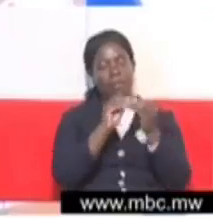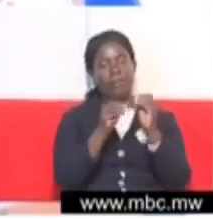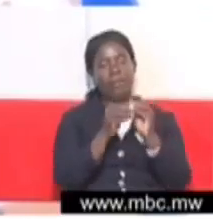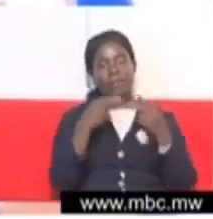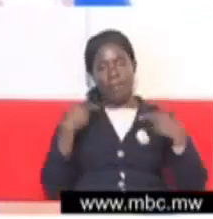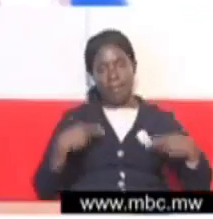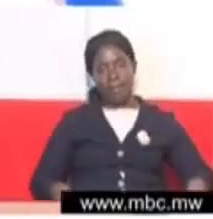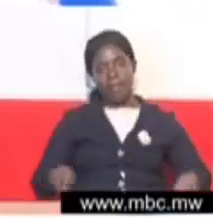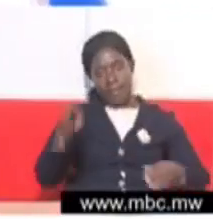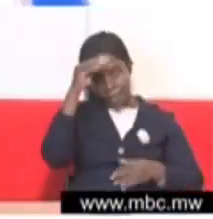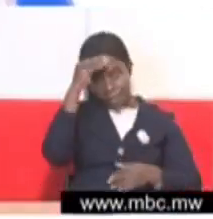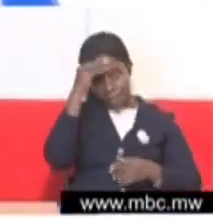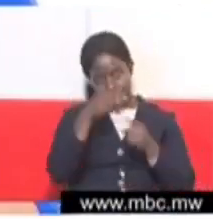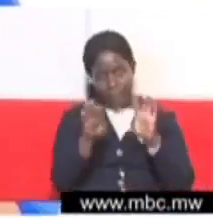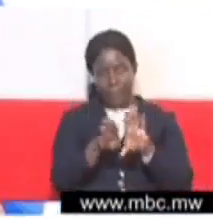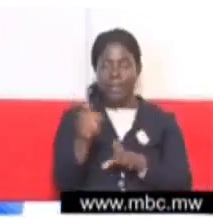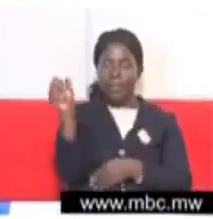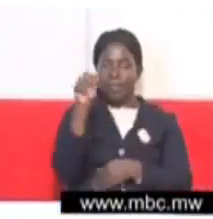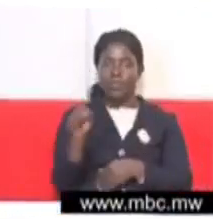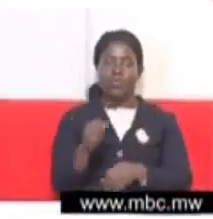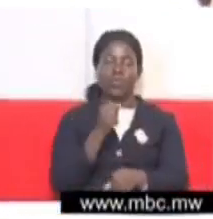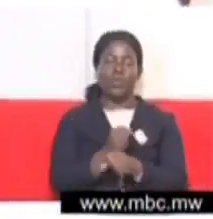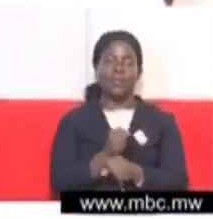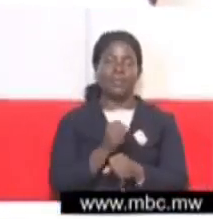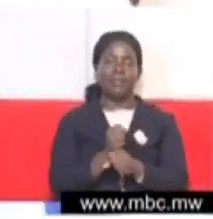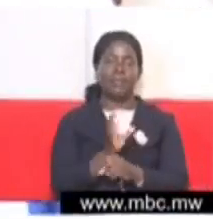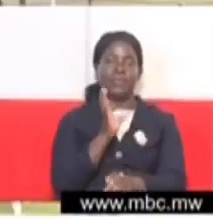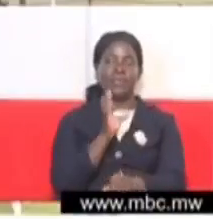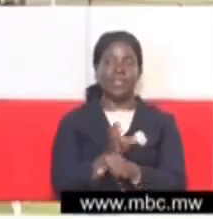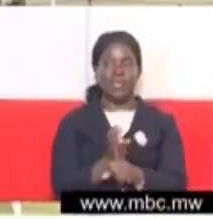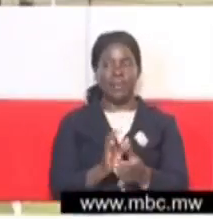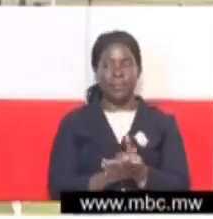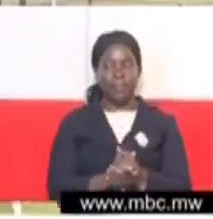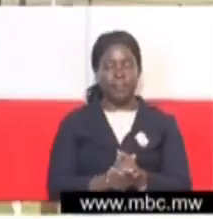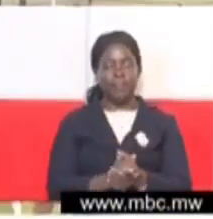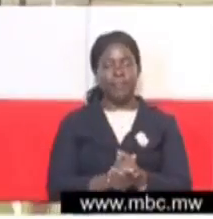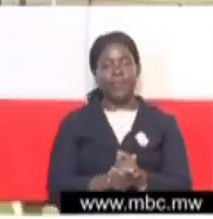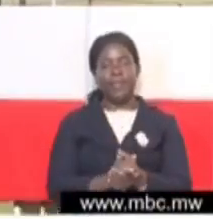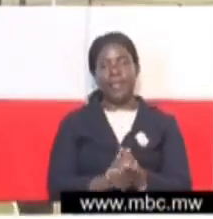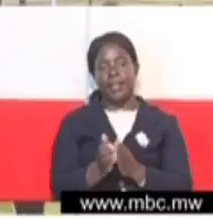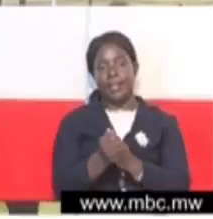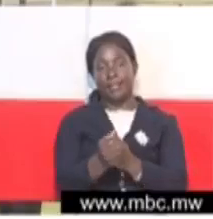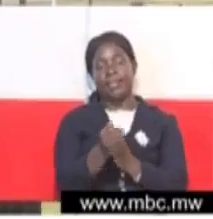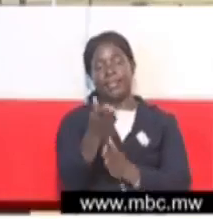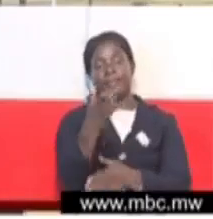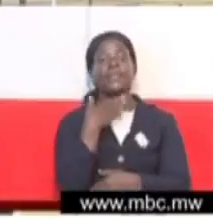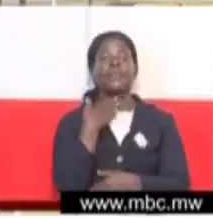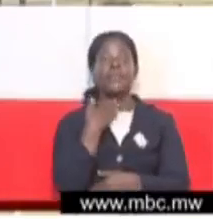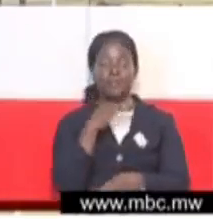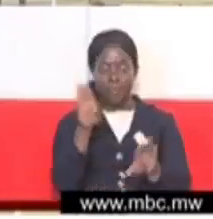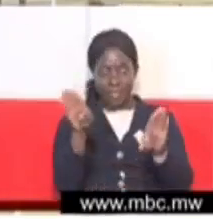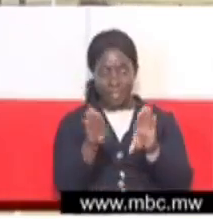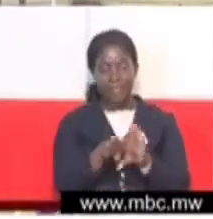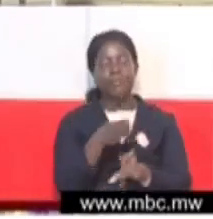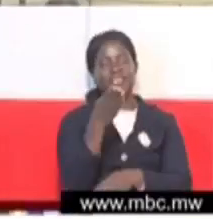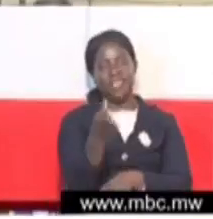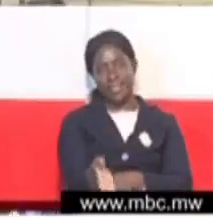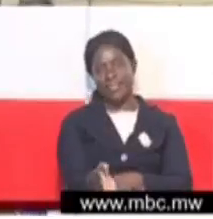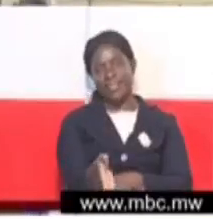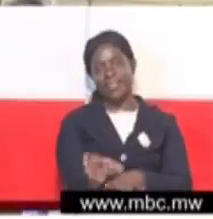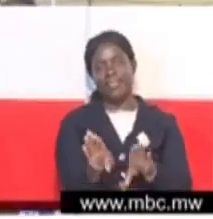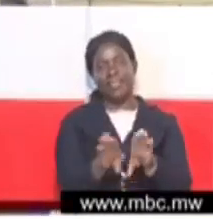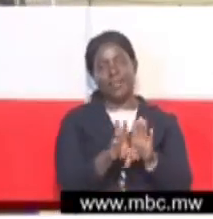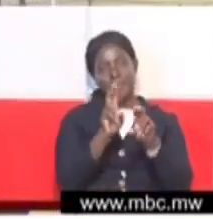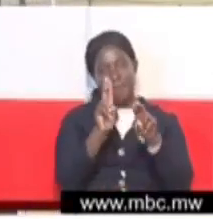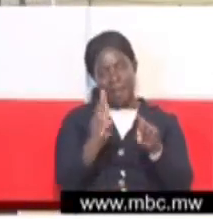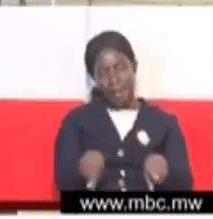education, as well as social works in the church. That's the kind of leadership which we need as a nation. People who will be there